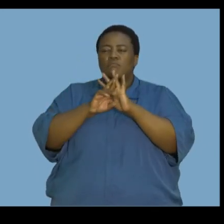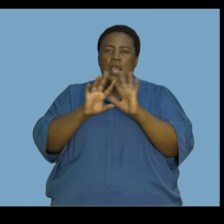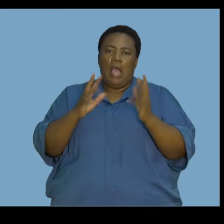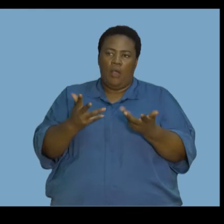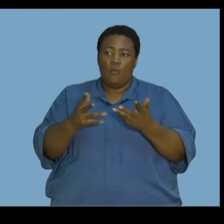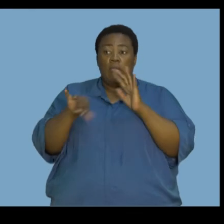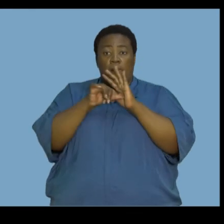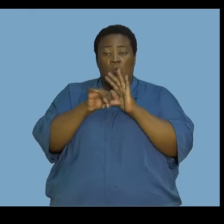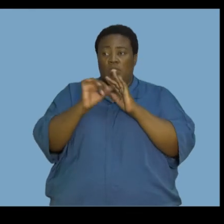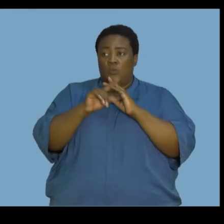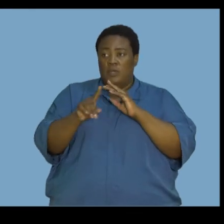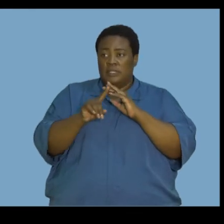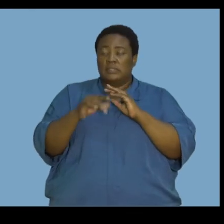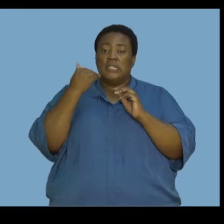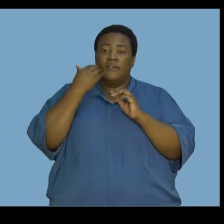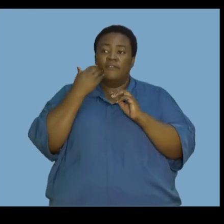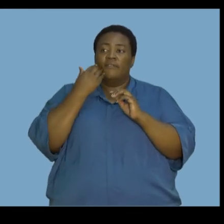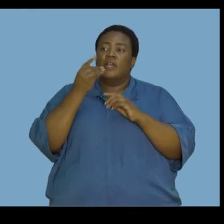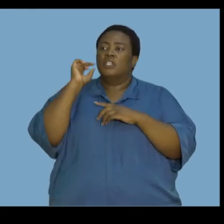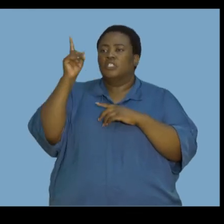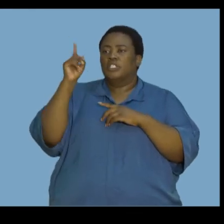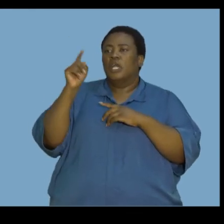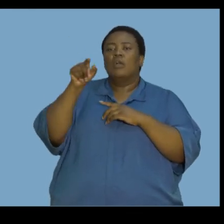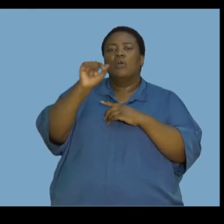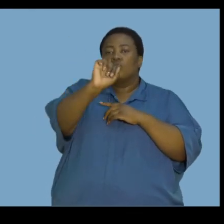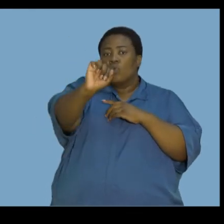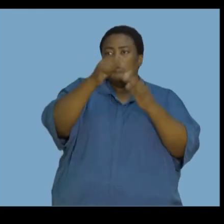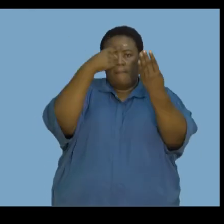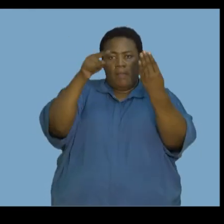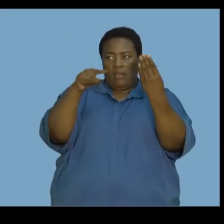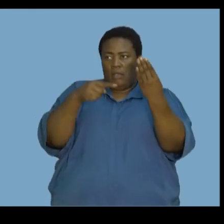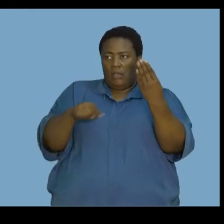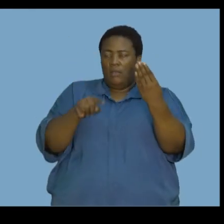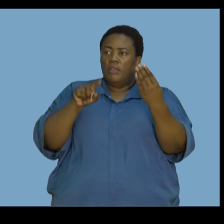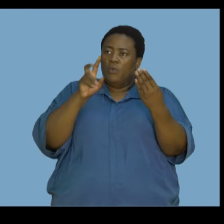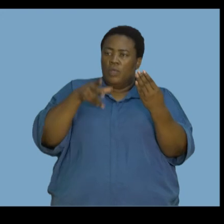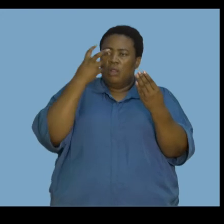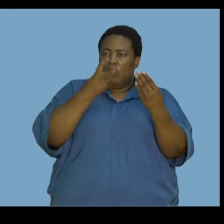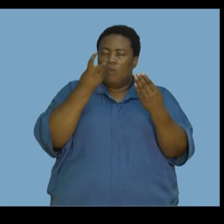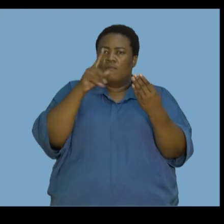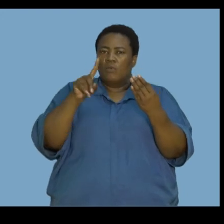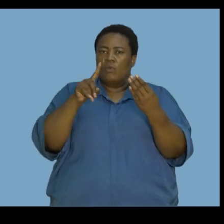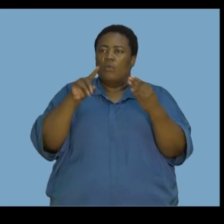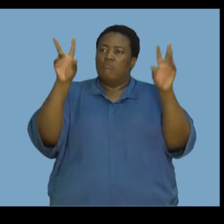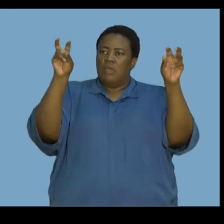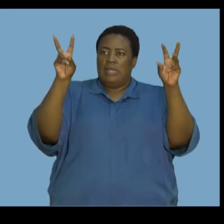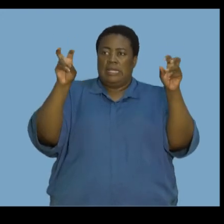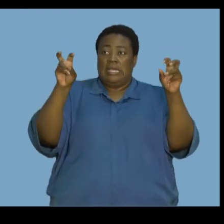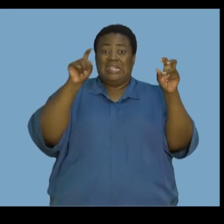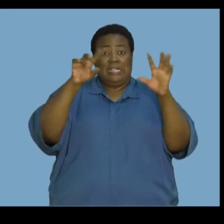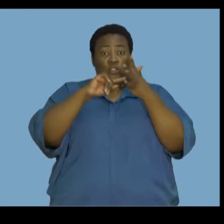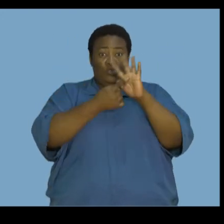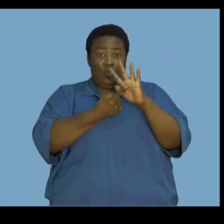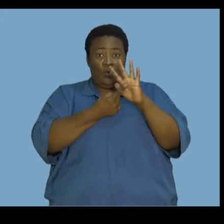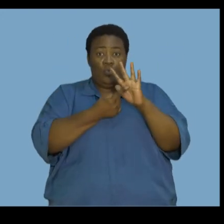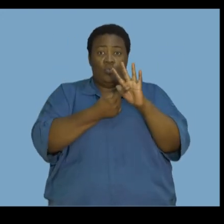are presented. What's important is if your teacher was marking this, that they were going to look for the heading, and the heading in